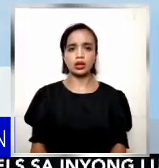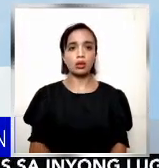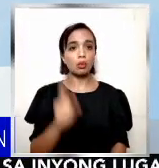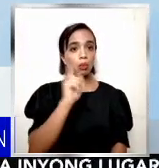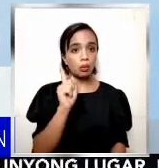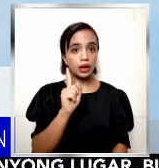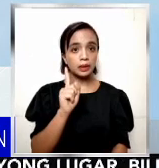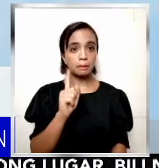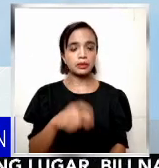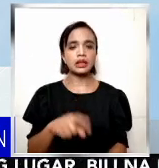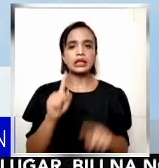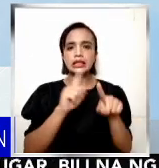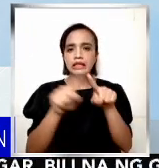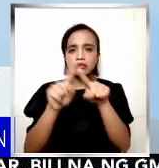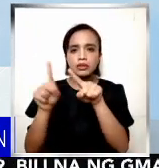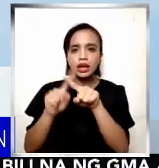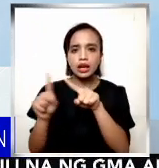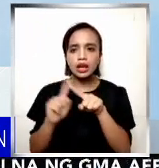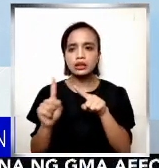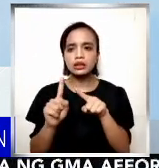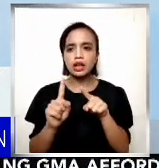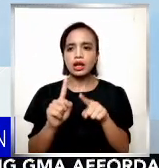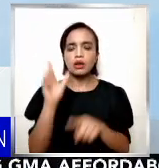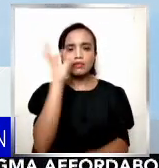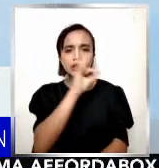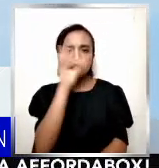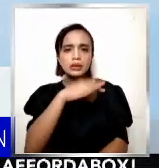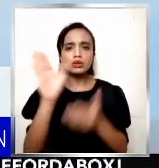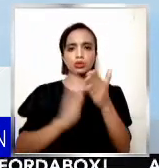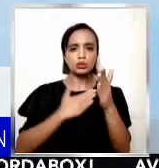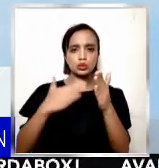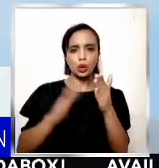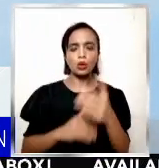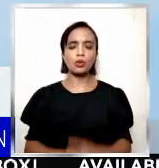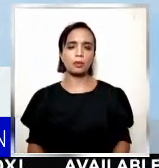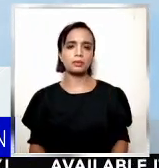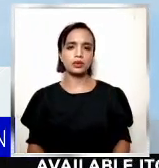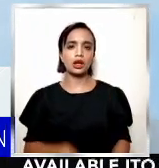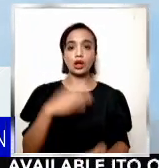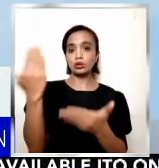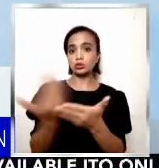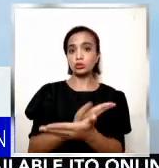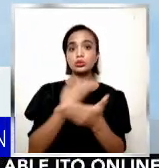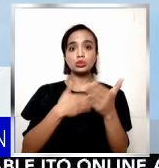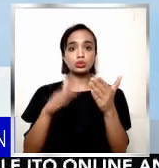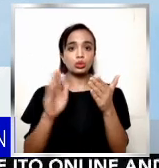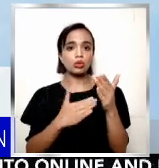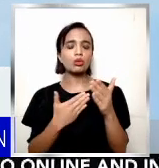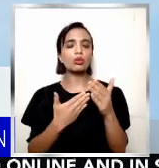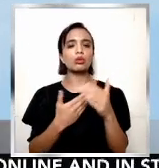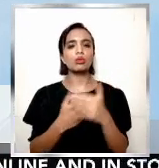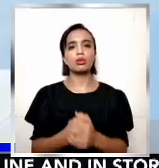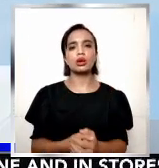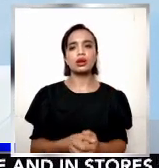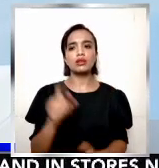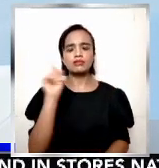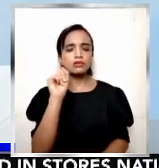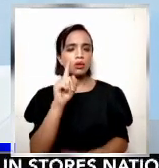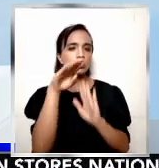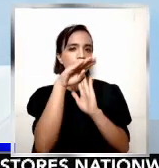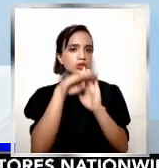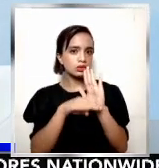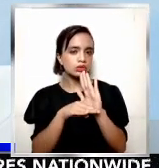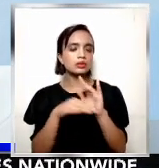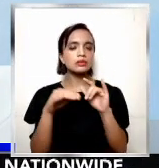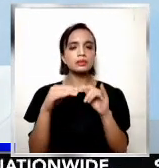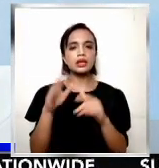different take on OPM, a fresh take for everyone's playlist, so we